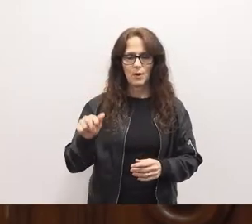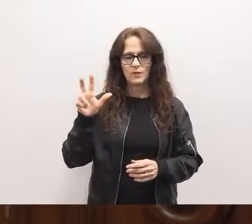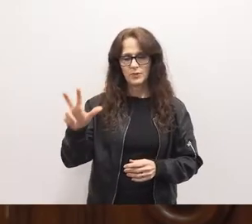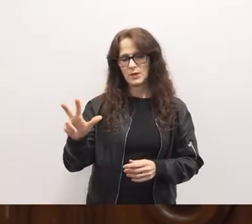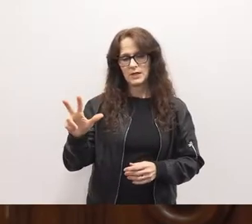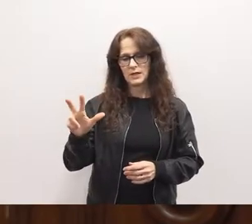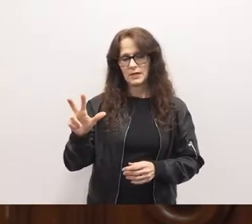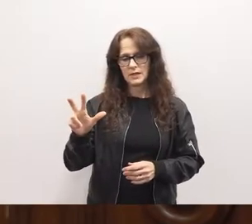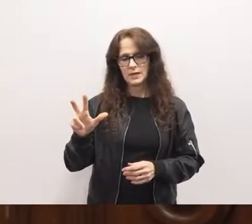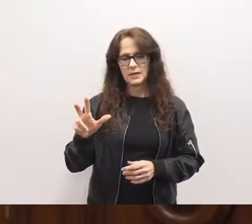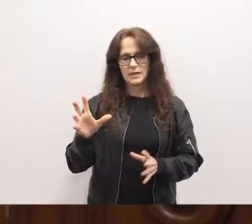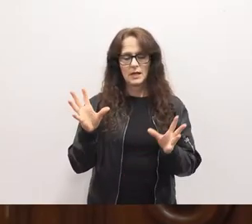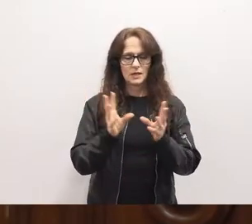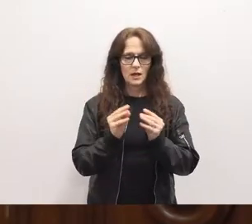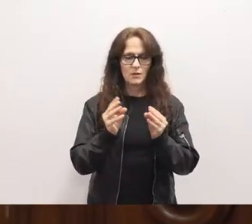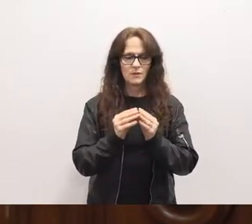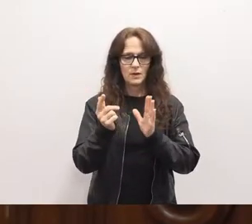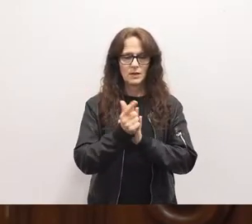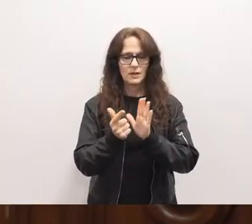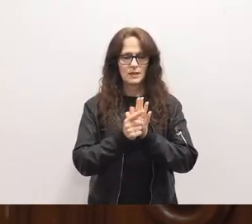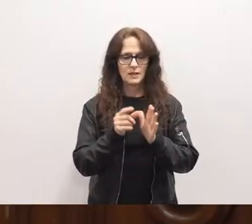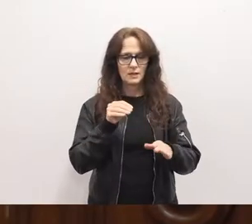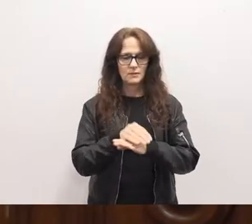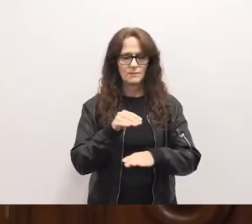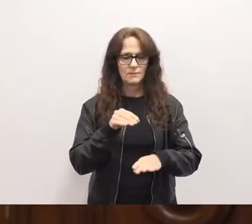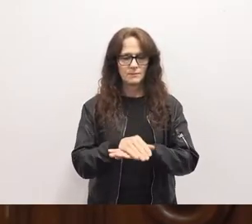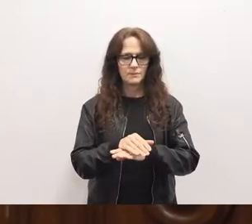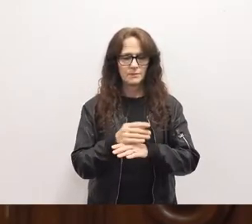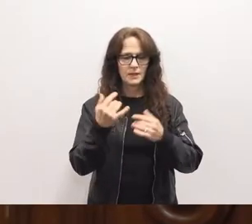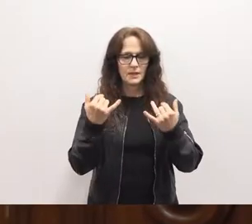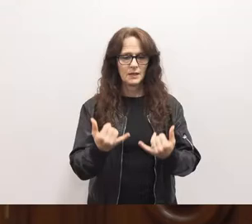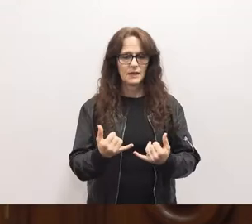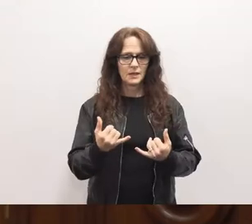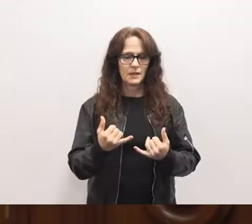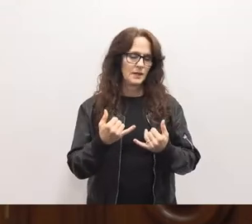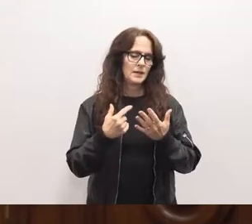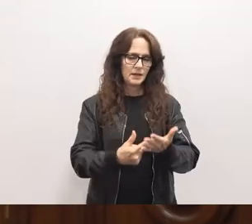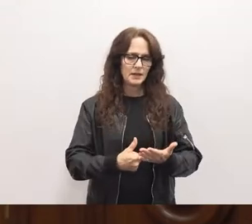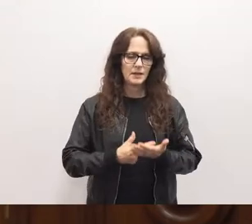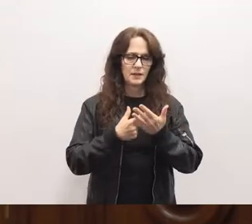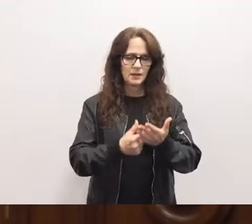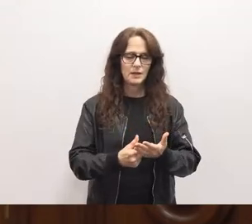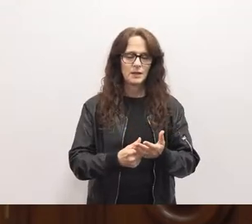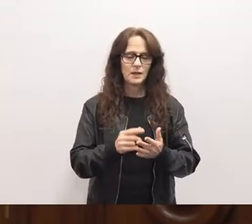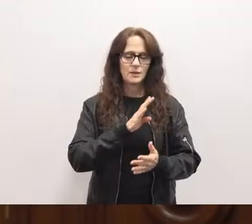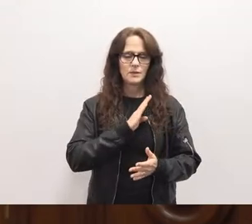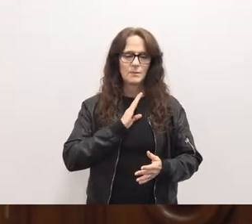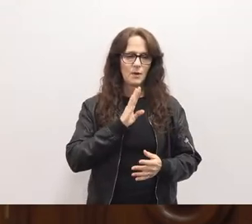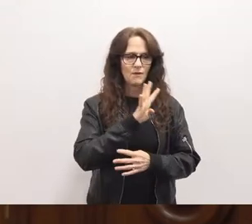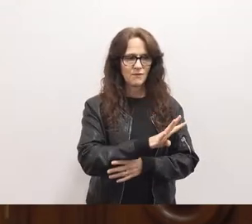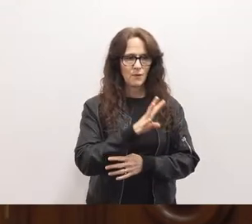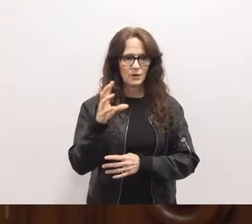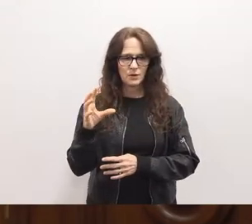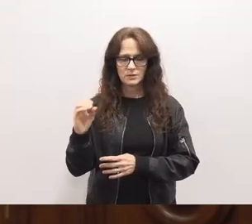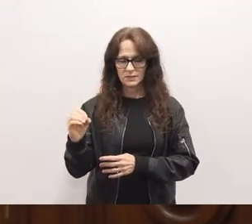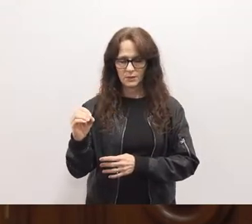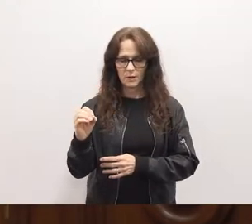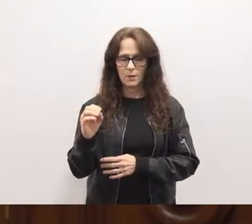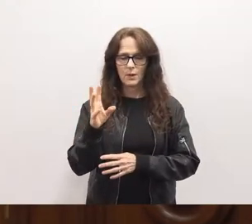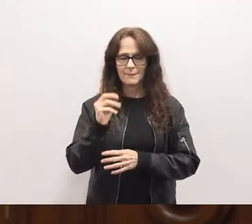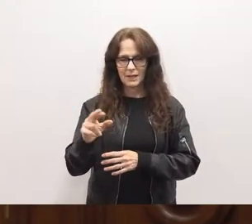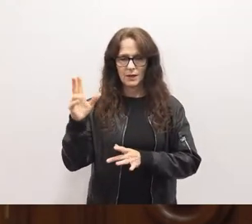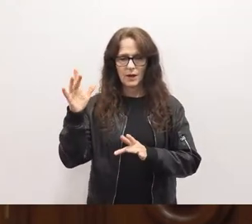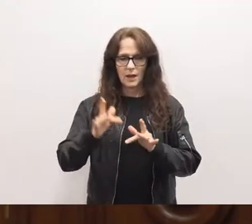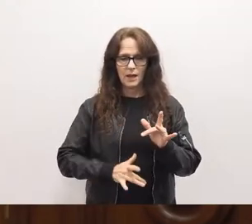3.3, conference with legal counsel, existing litigation. The board voted 4-0 with board member Miller